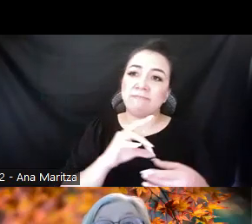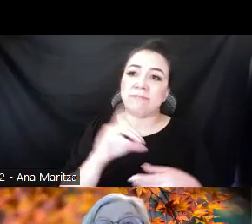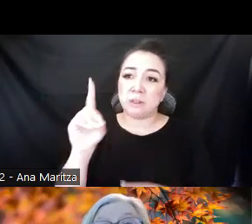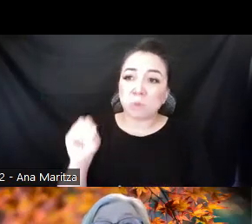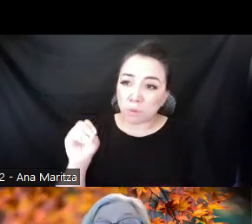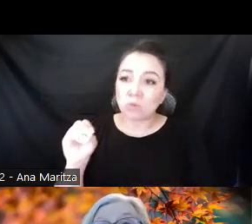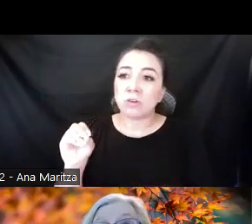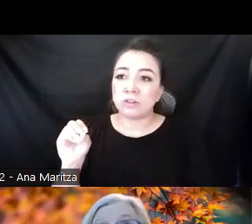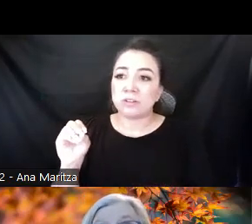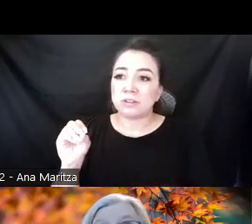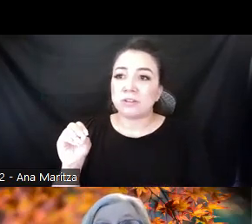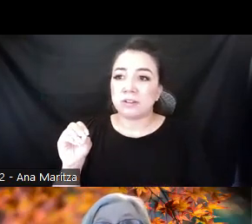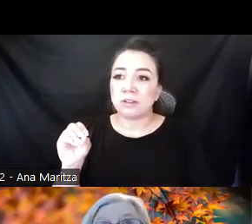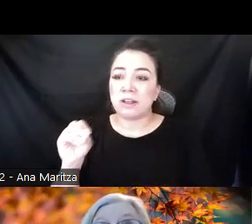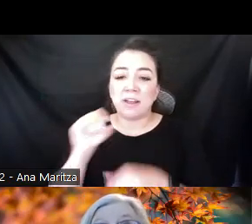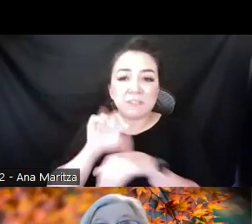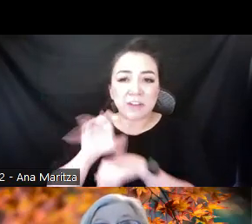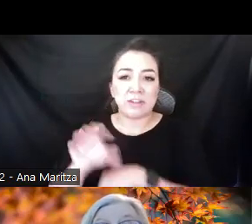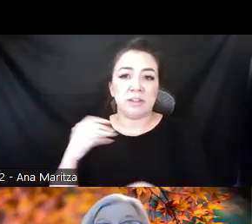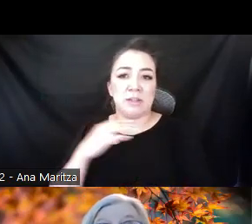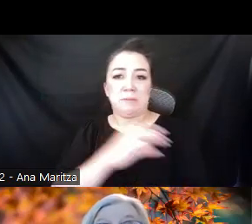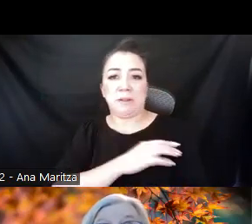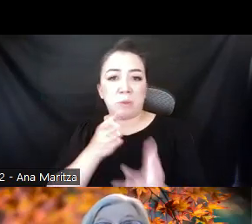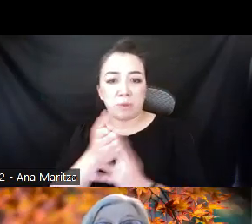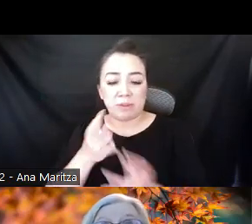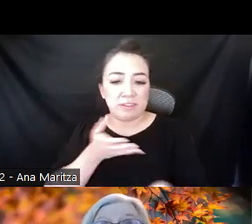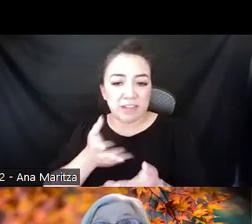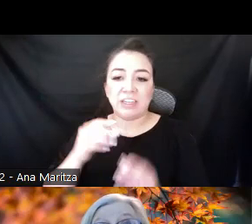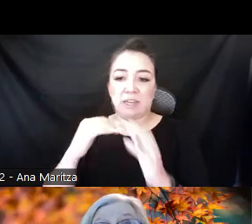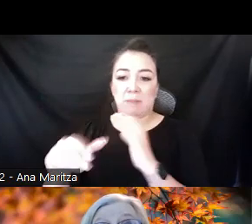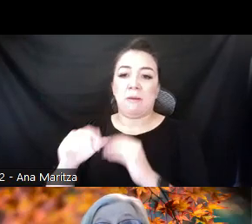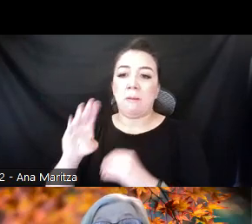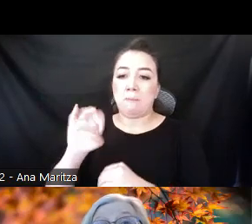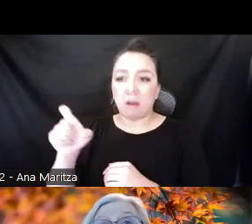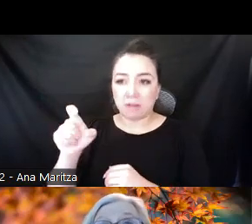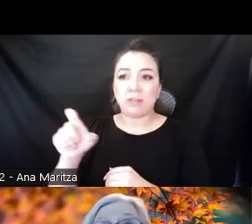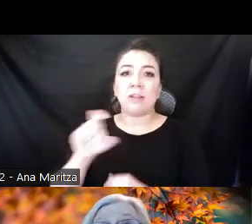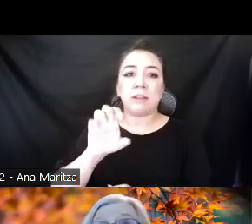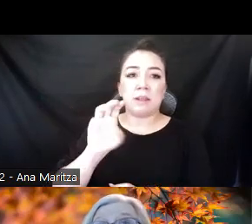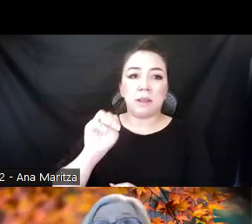Disorders Advisory Committee through the Engage email box,